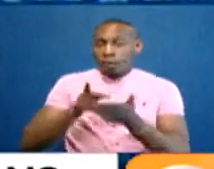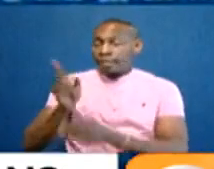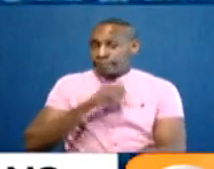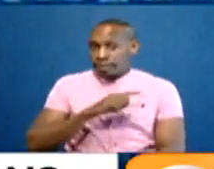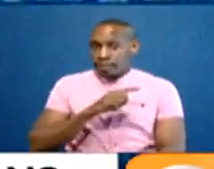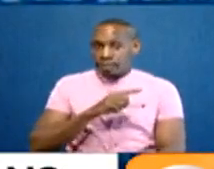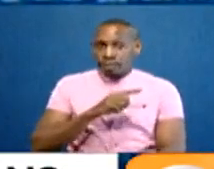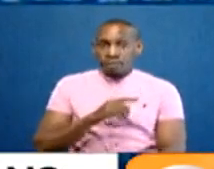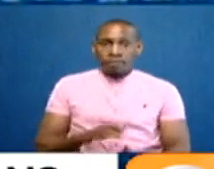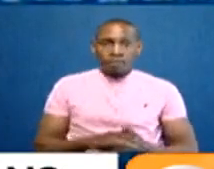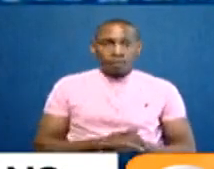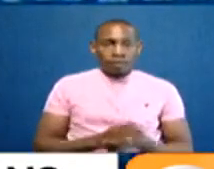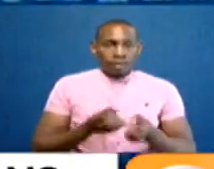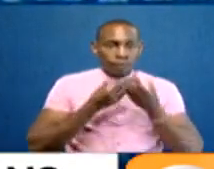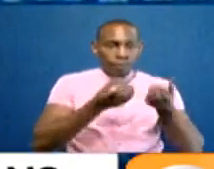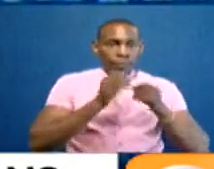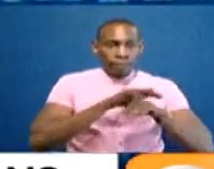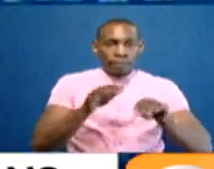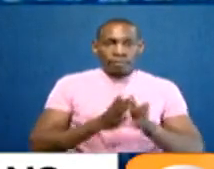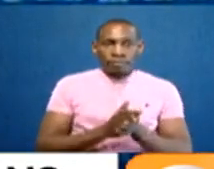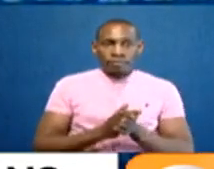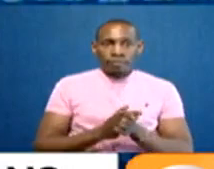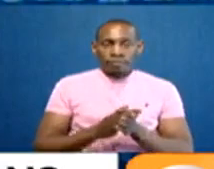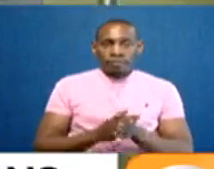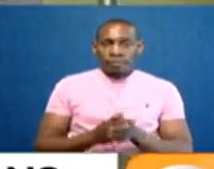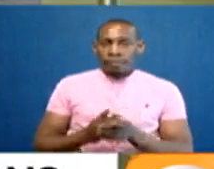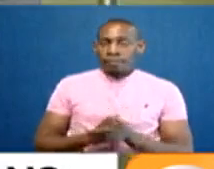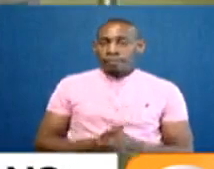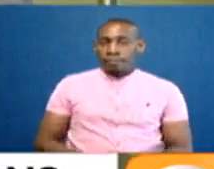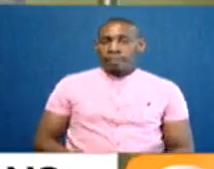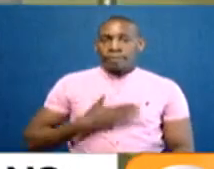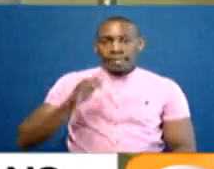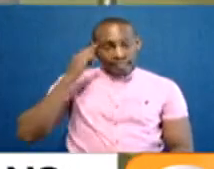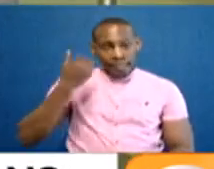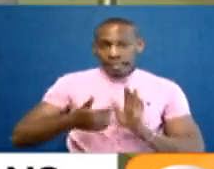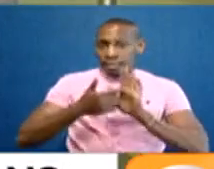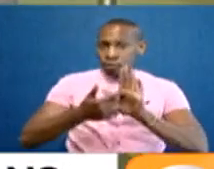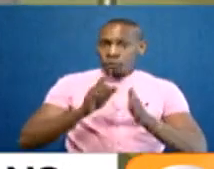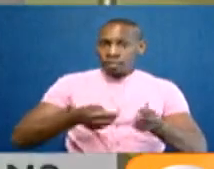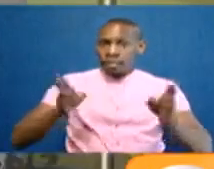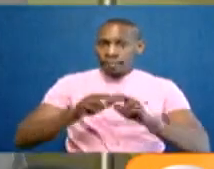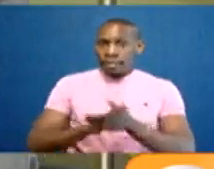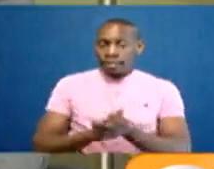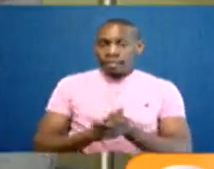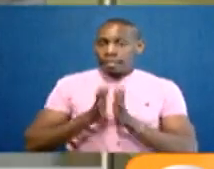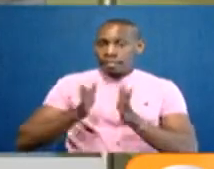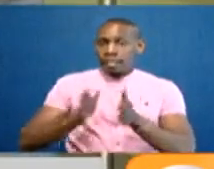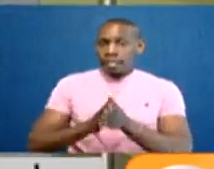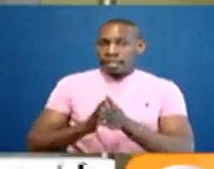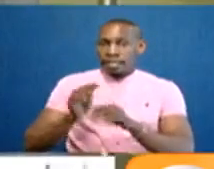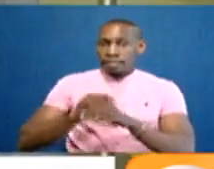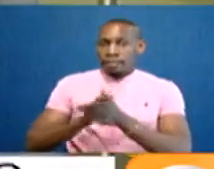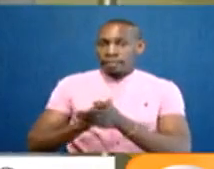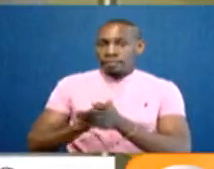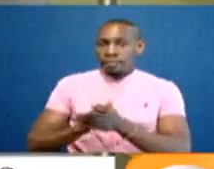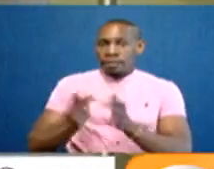to disseminate this information. Let's take a look at that. So I think this mirrors what happens to some extent offline, right?